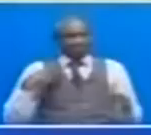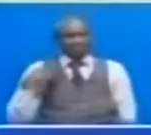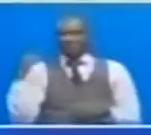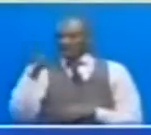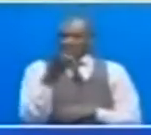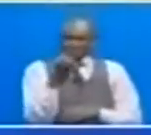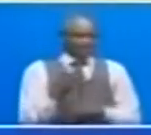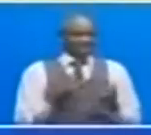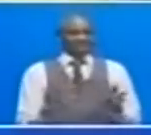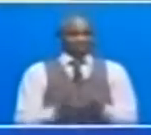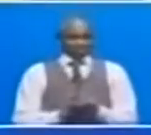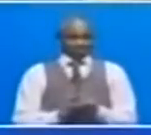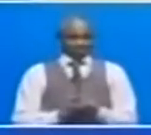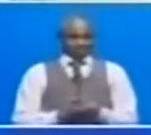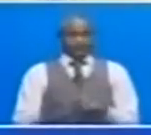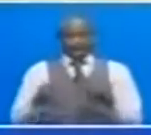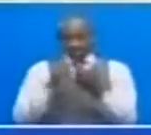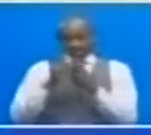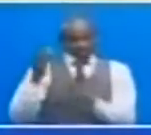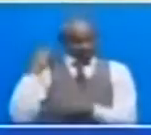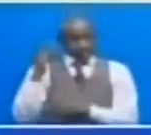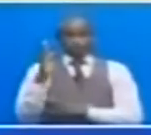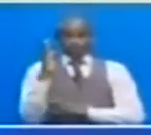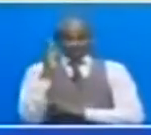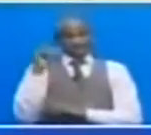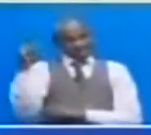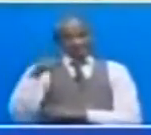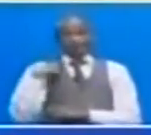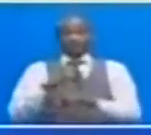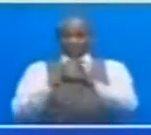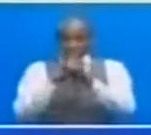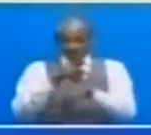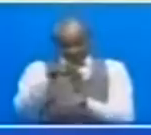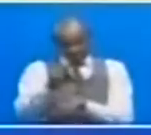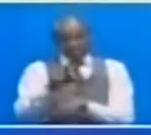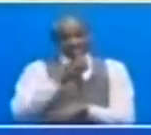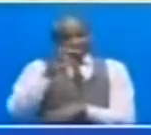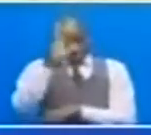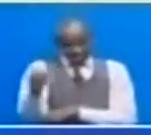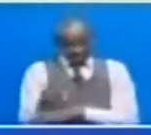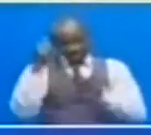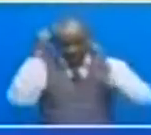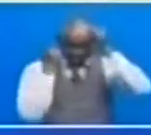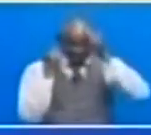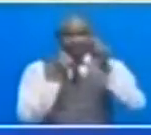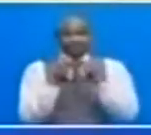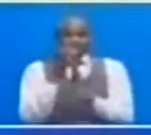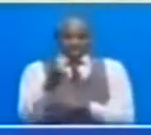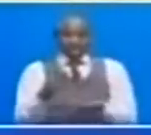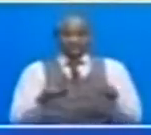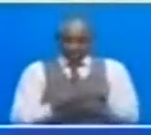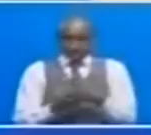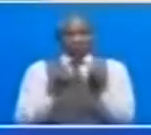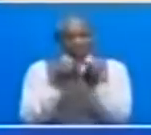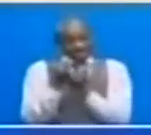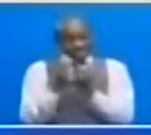coming back. Elsewhere, military side Ulinzi Stars are ready to defend their title in the forthcoming East Africa Military Games that kick off on